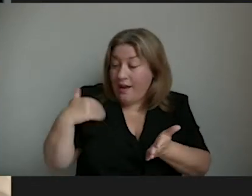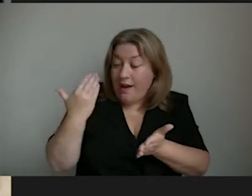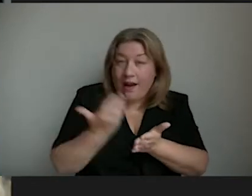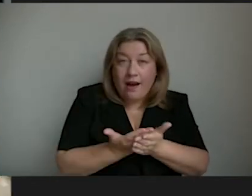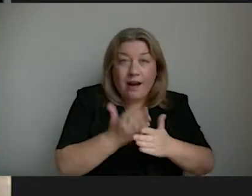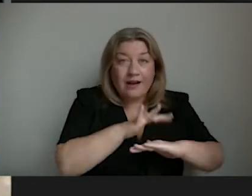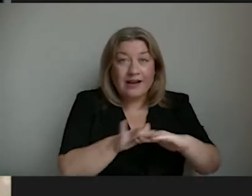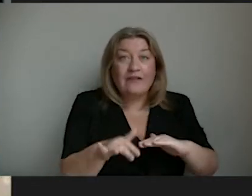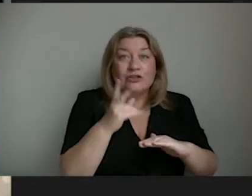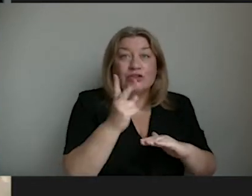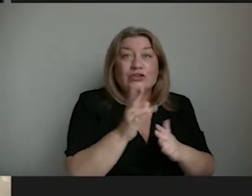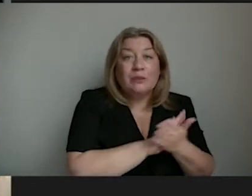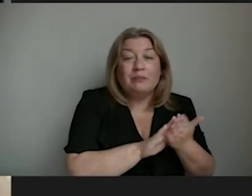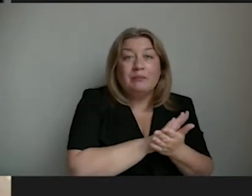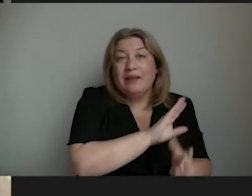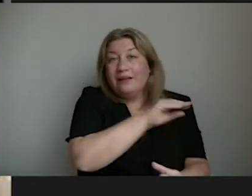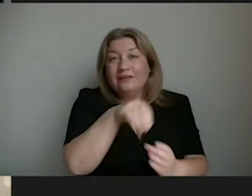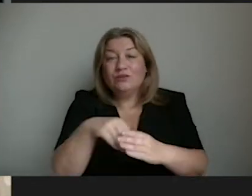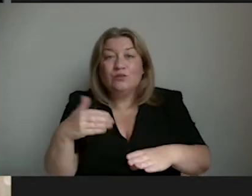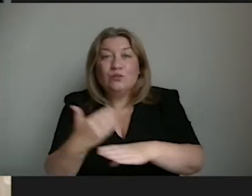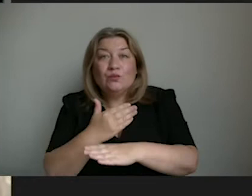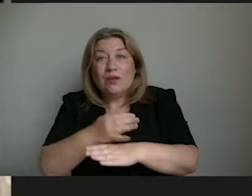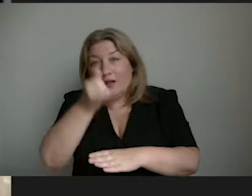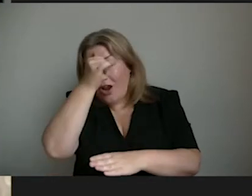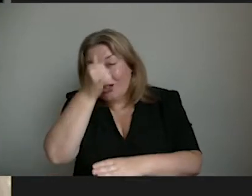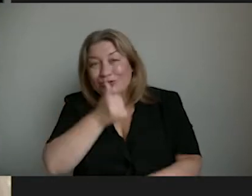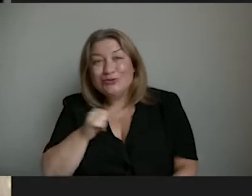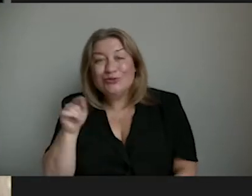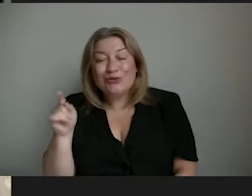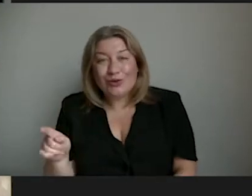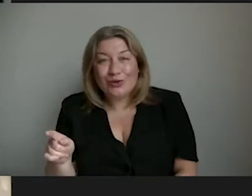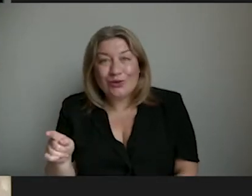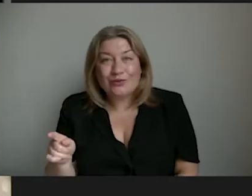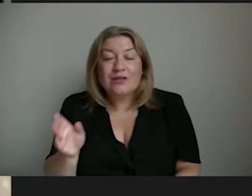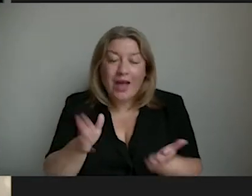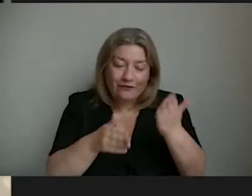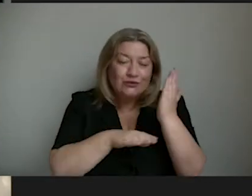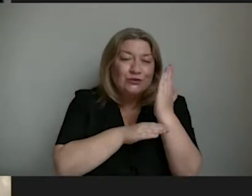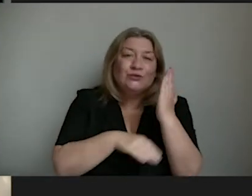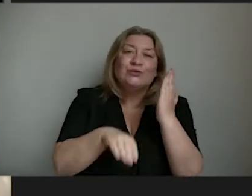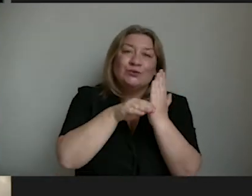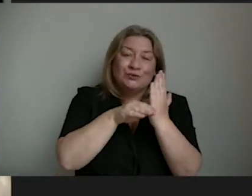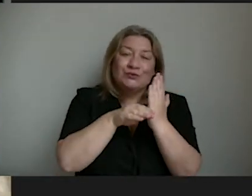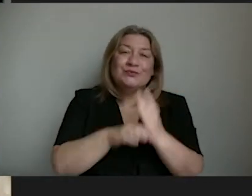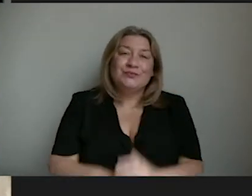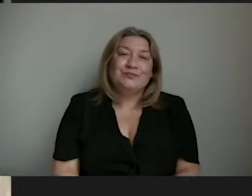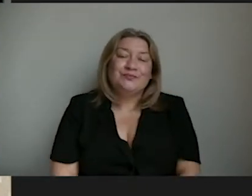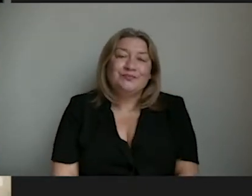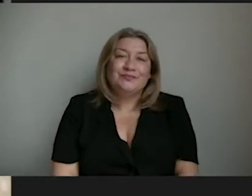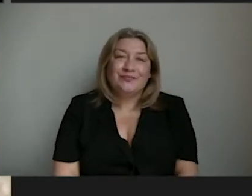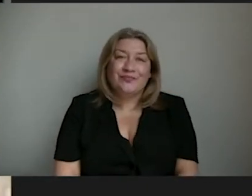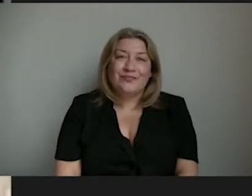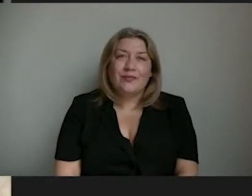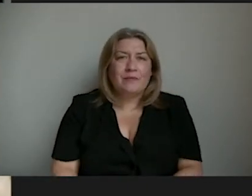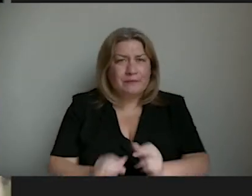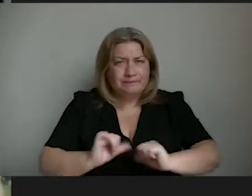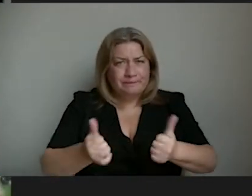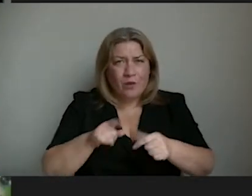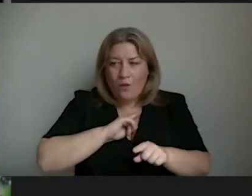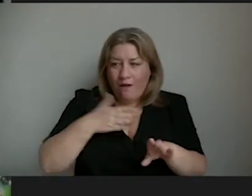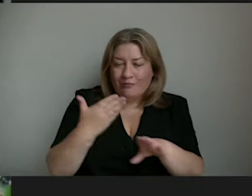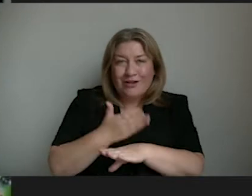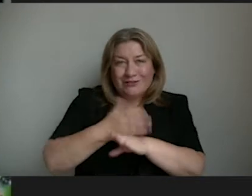learned at college. So it's kind of like a nice little progression route for you if you were to kind of progress onto an apprenticeship and get that